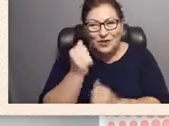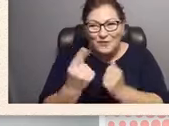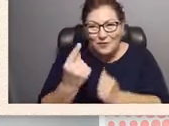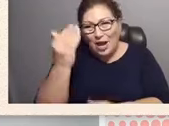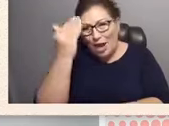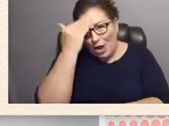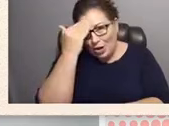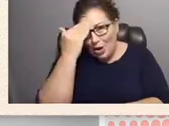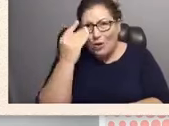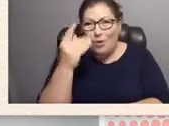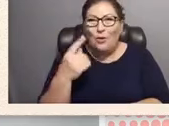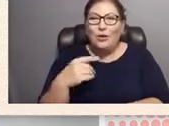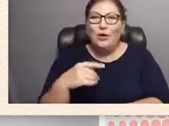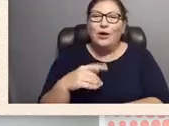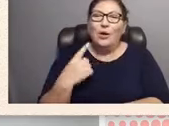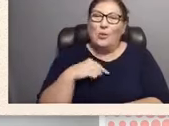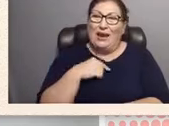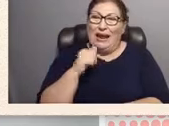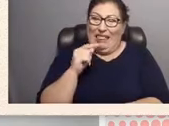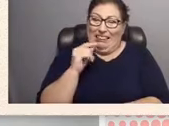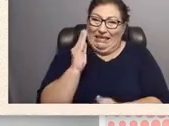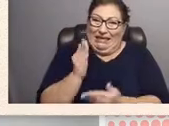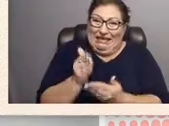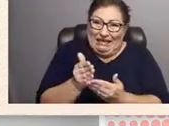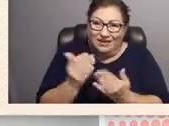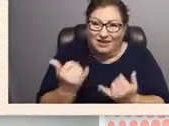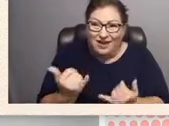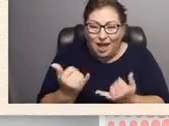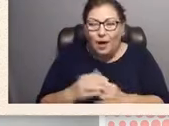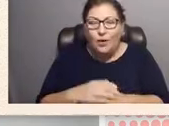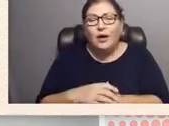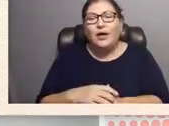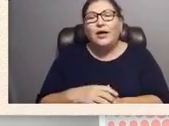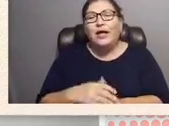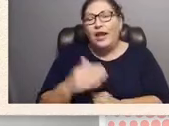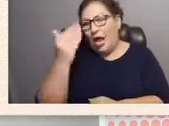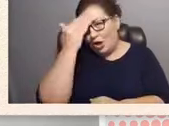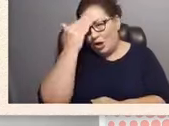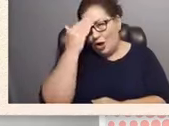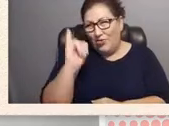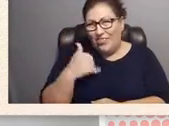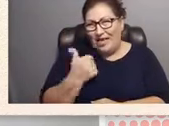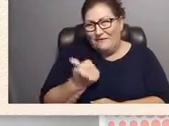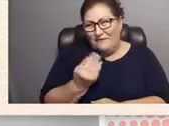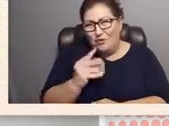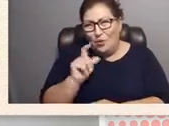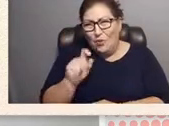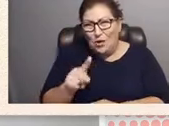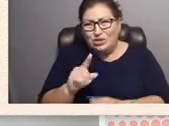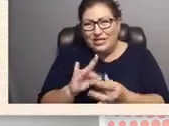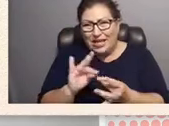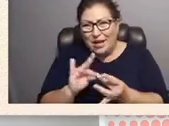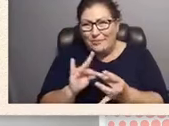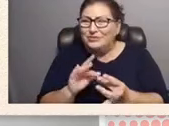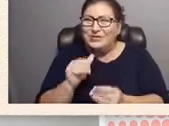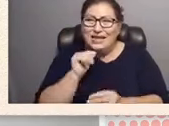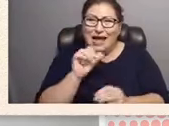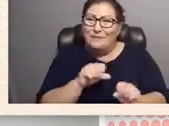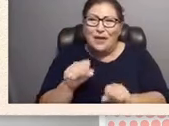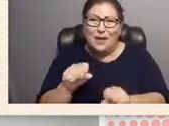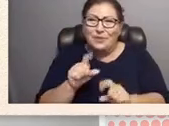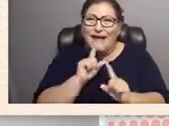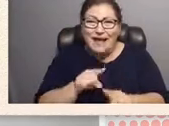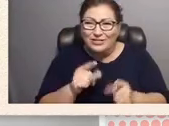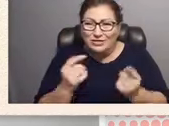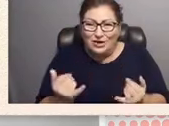at the end of the hour now. And I know that there are a couple questions that were in the comments that we're not going to quite have time to get to.